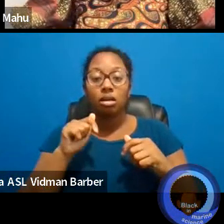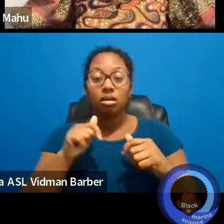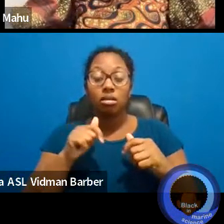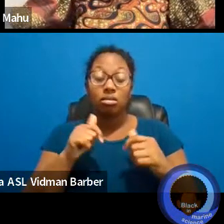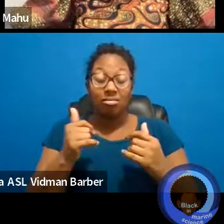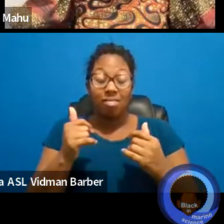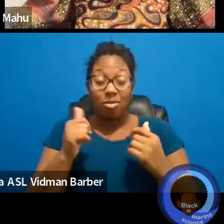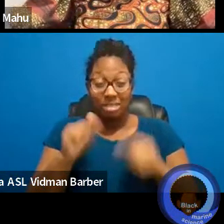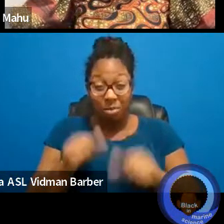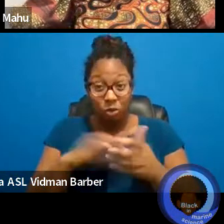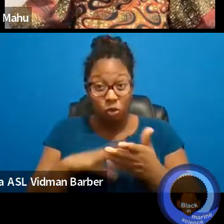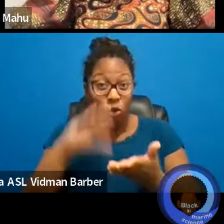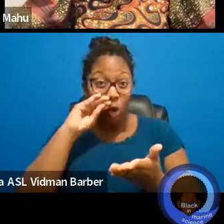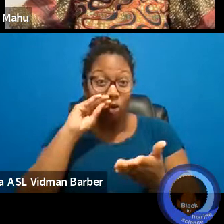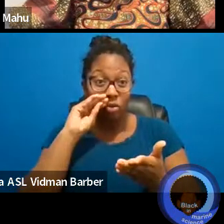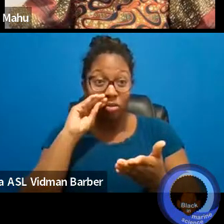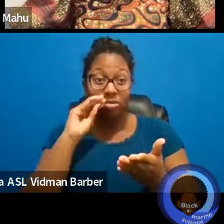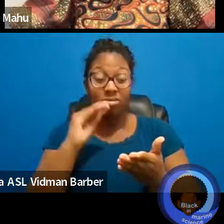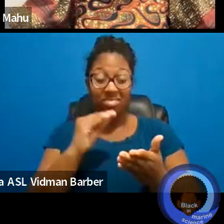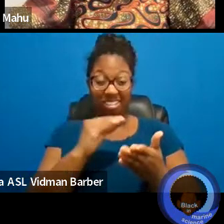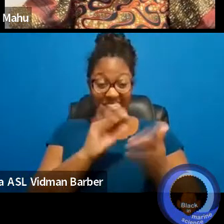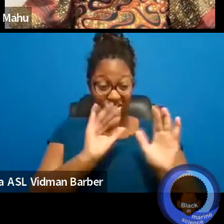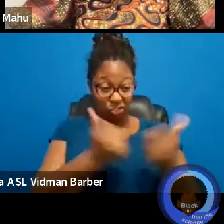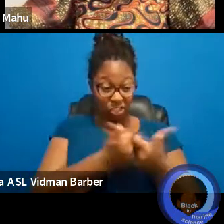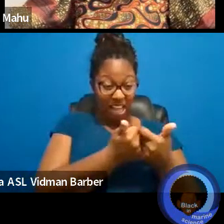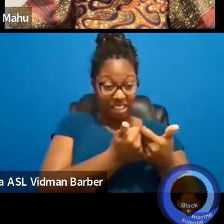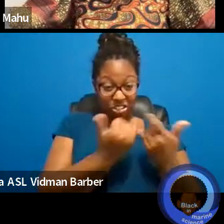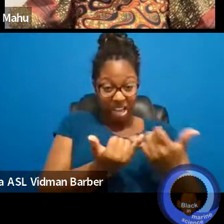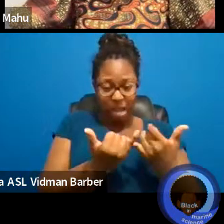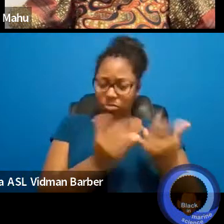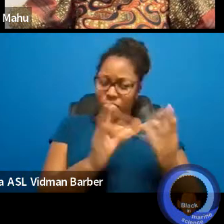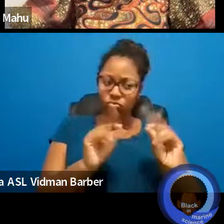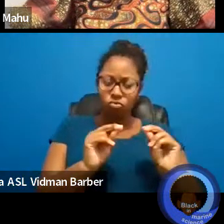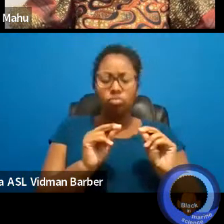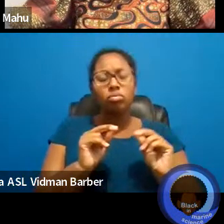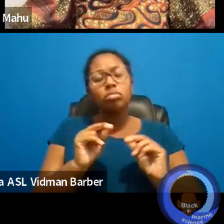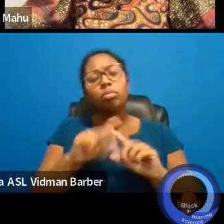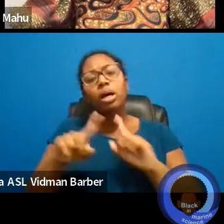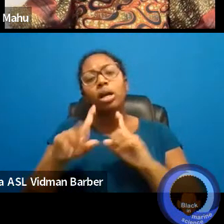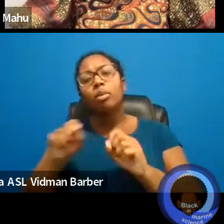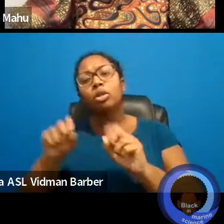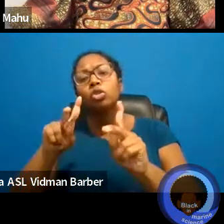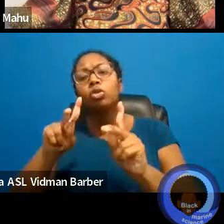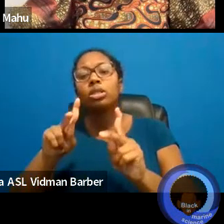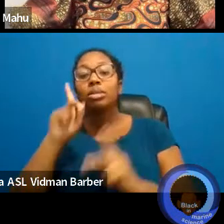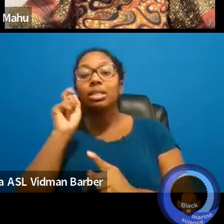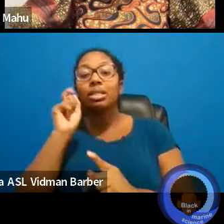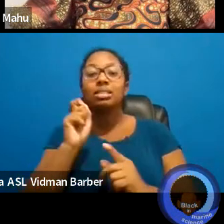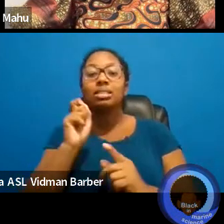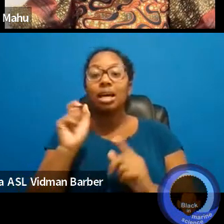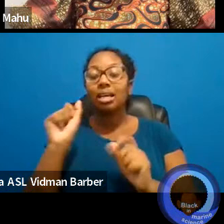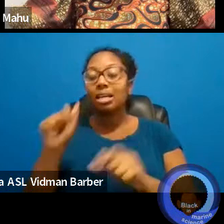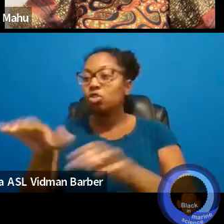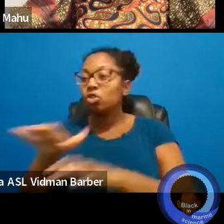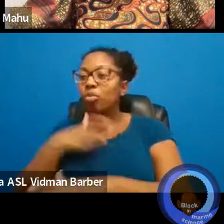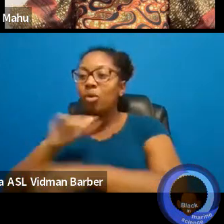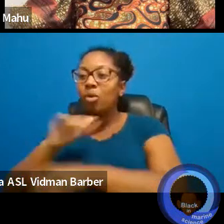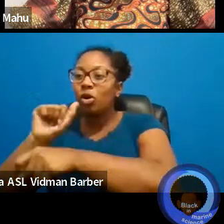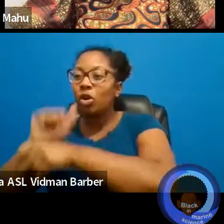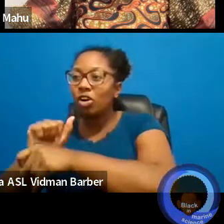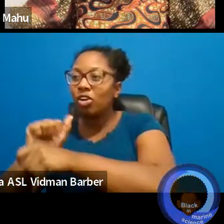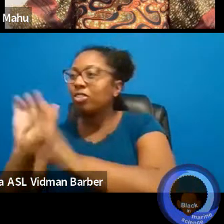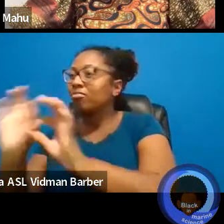anymore. It was an opportunity for me. Because basically, I can do my own stuff during the day in Cameroon, and it's nighttime. I